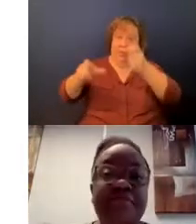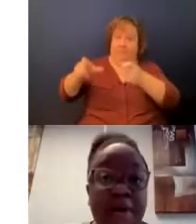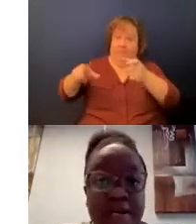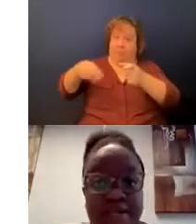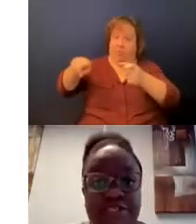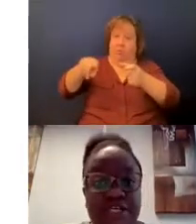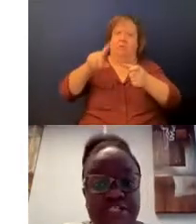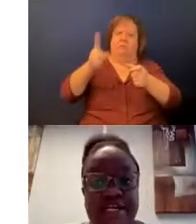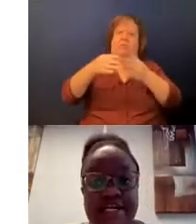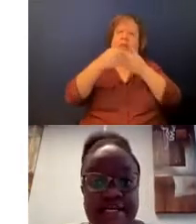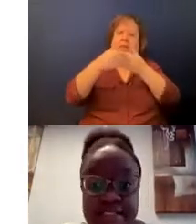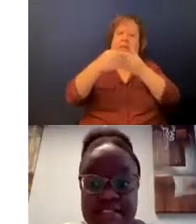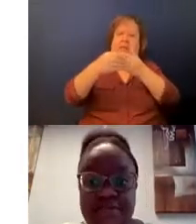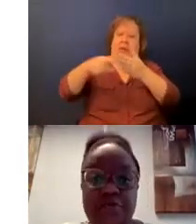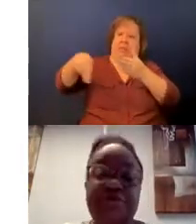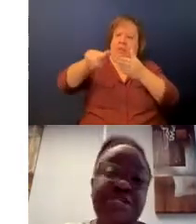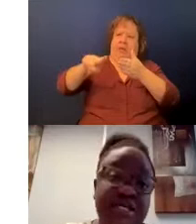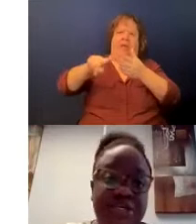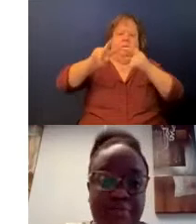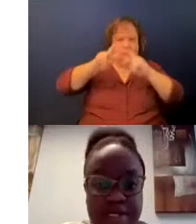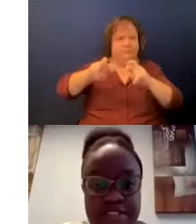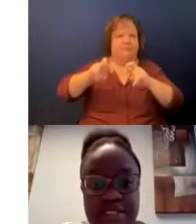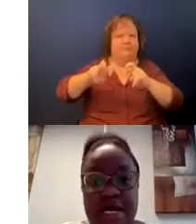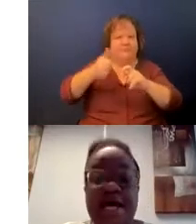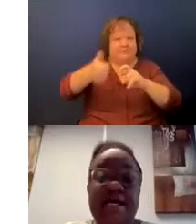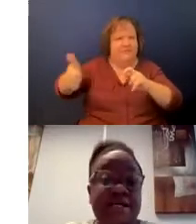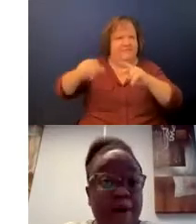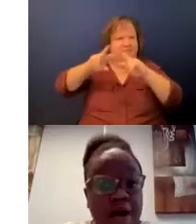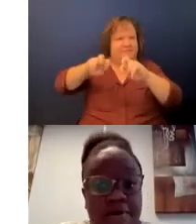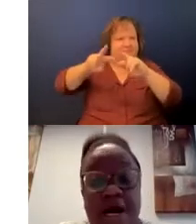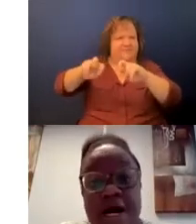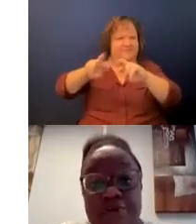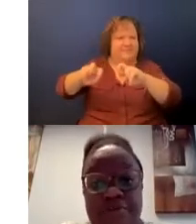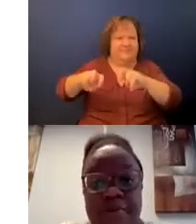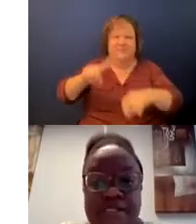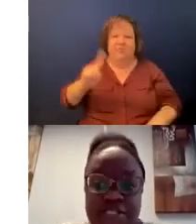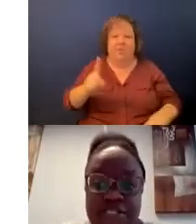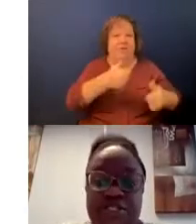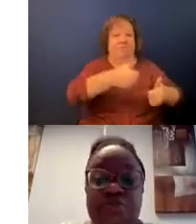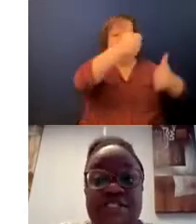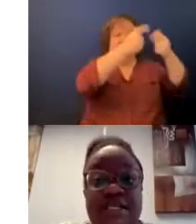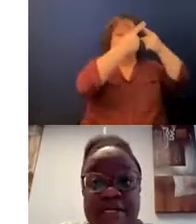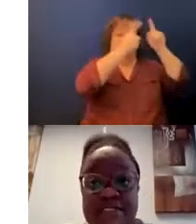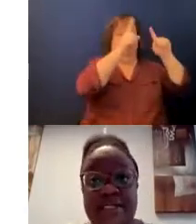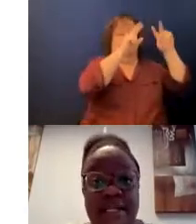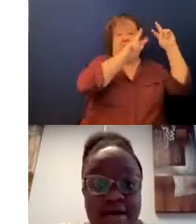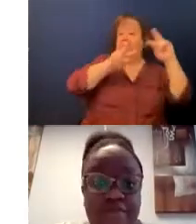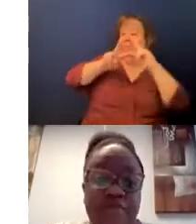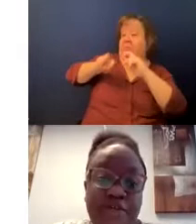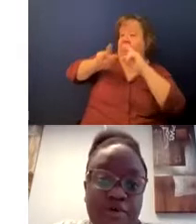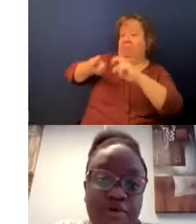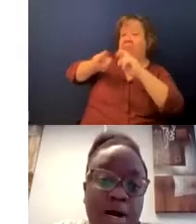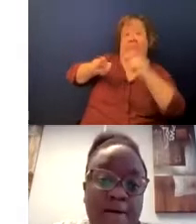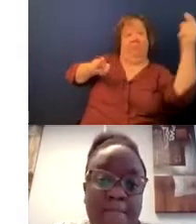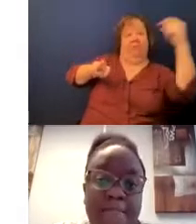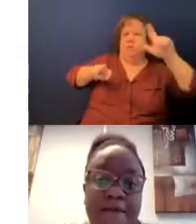break down the barrier that traditionally exists between research and practice and empowering our youth practitioners to systematically learn from